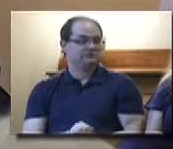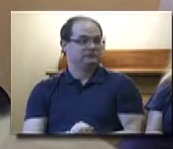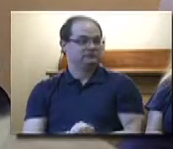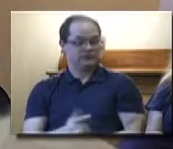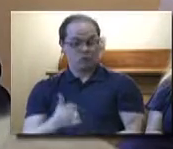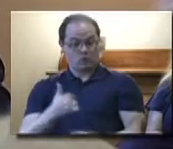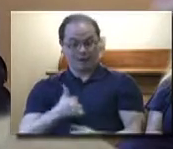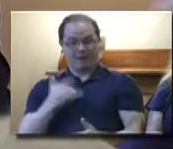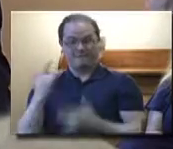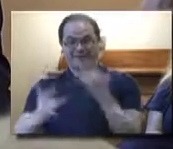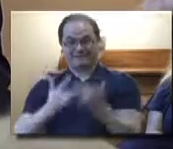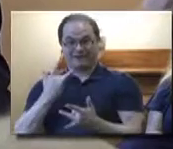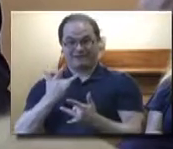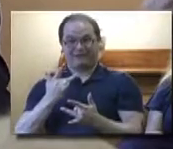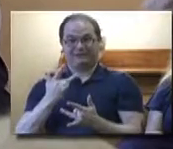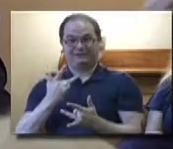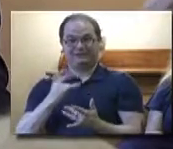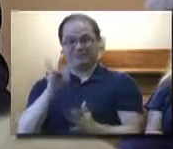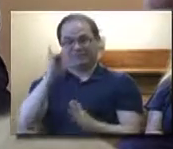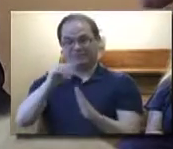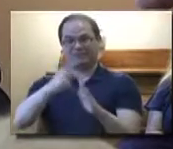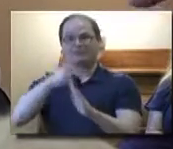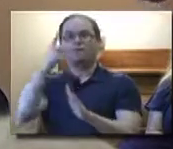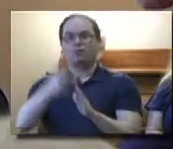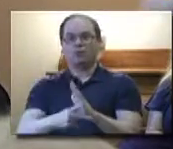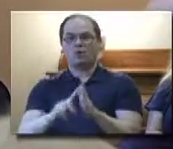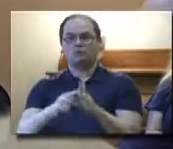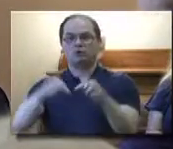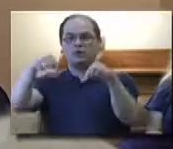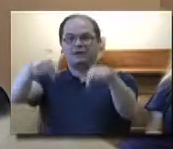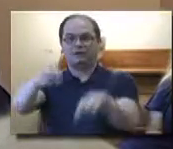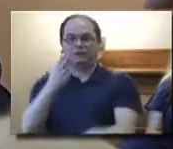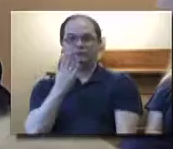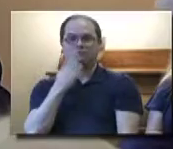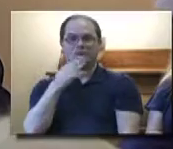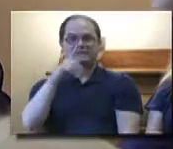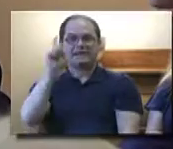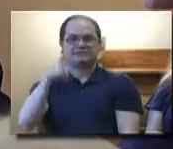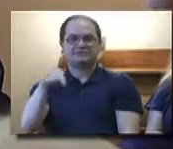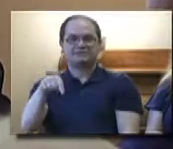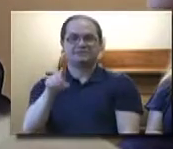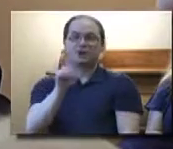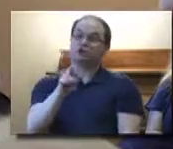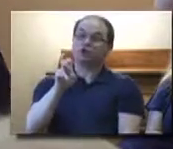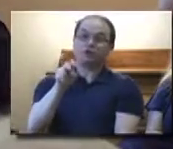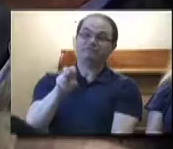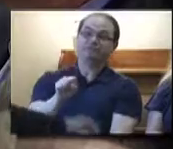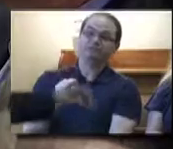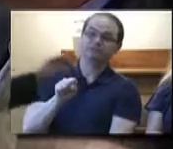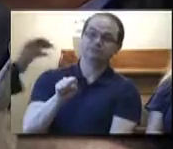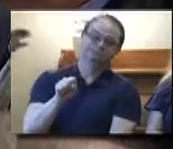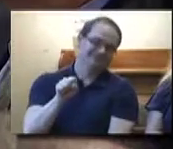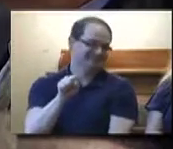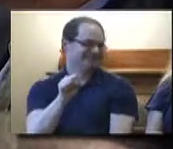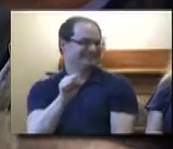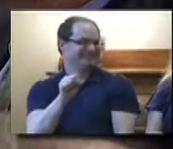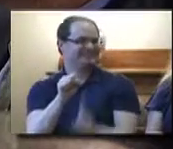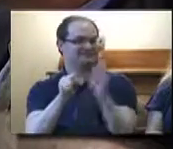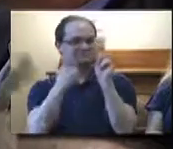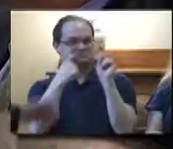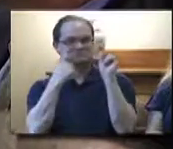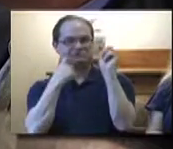I delight in is that this program actually started here in Beaumont, Dr. Evans. Down the